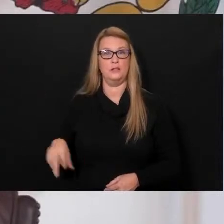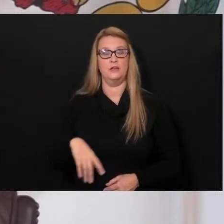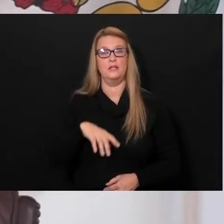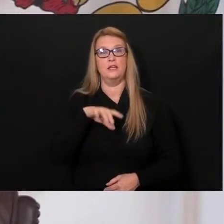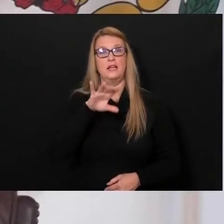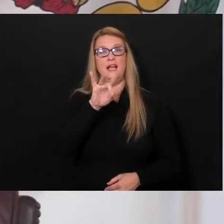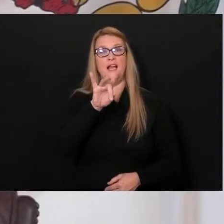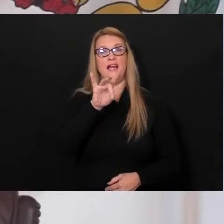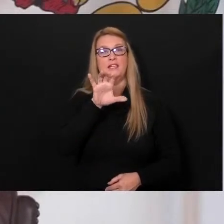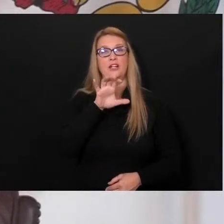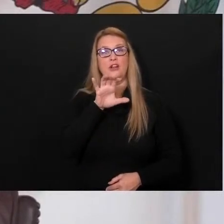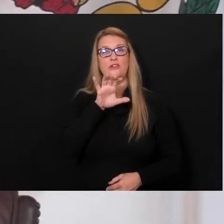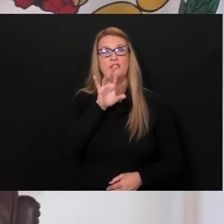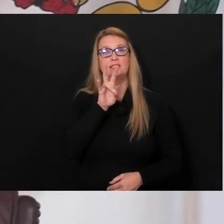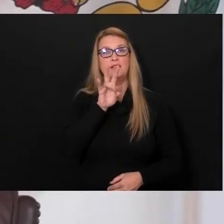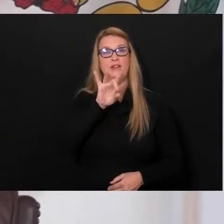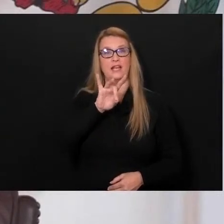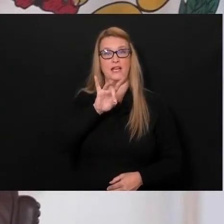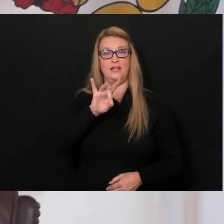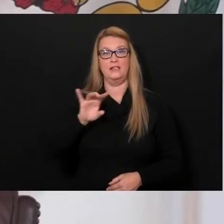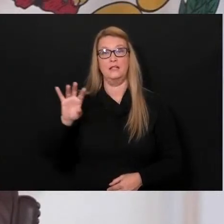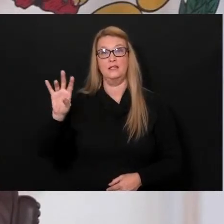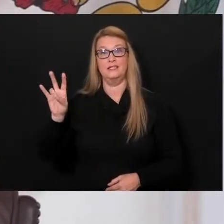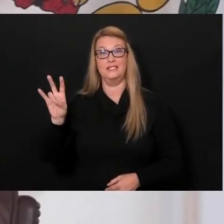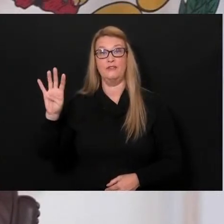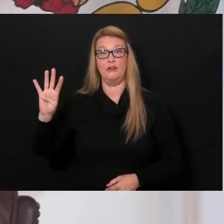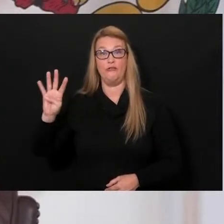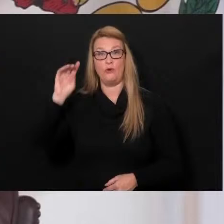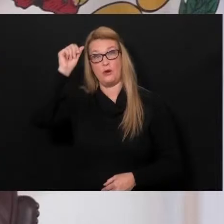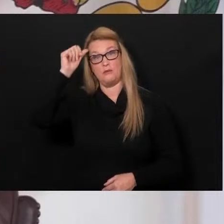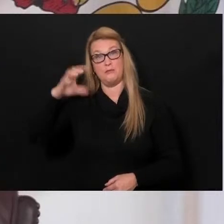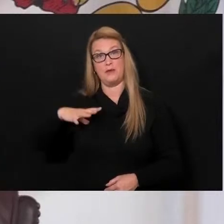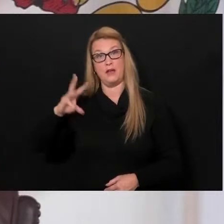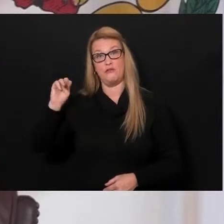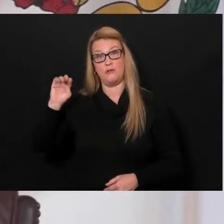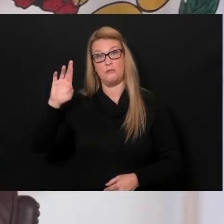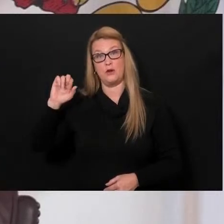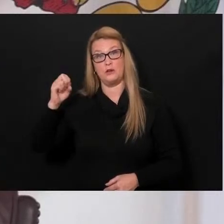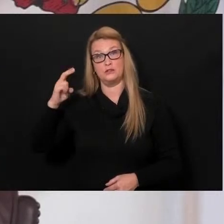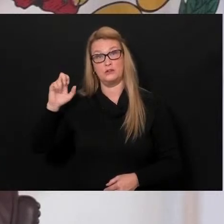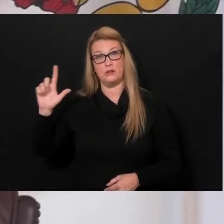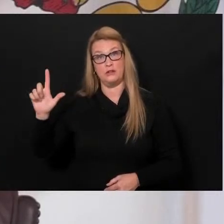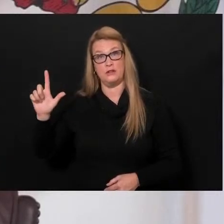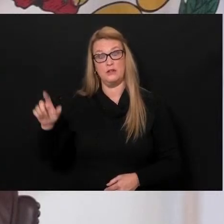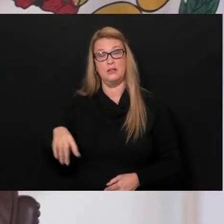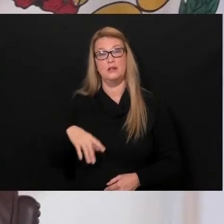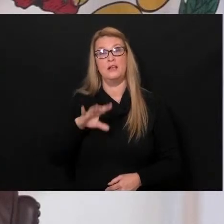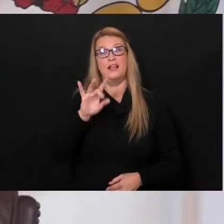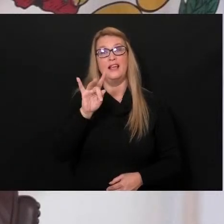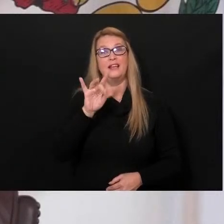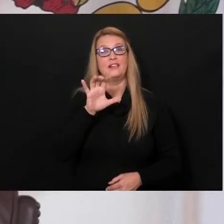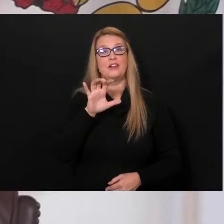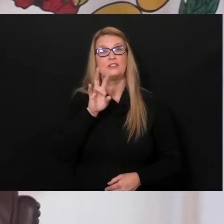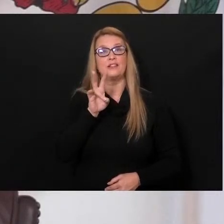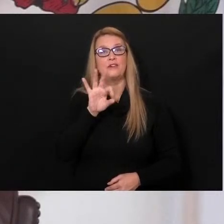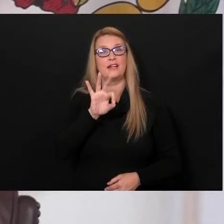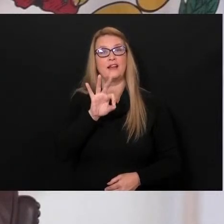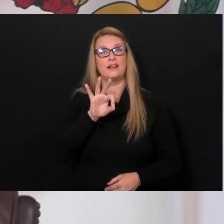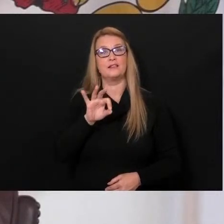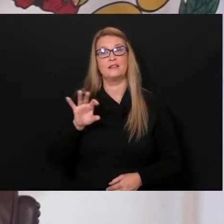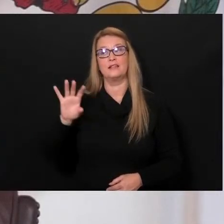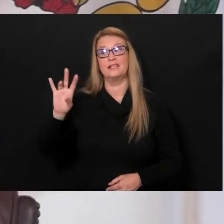Our 1,878th death is a 74-year-old male from Marshall County. Our 1,879th death